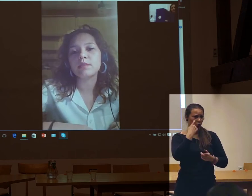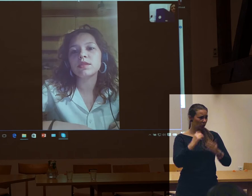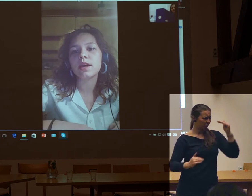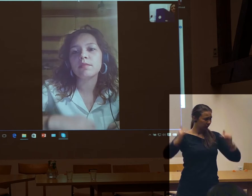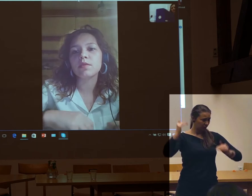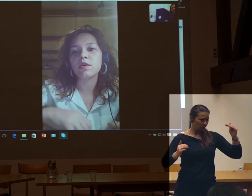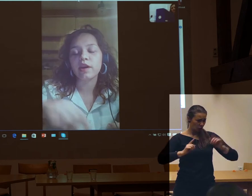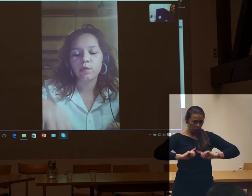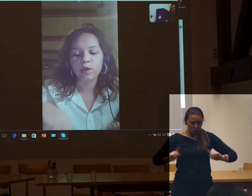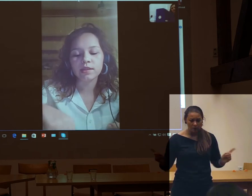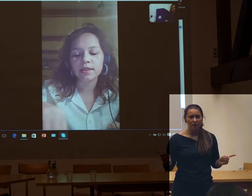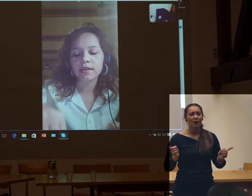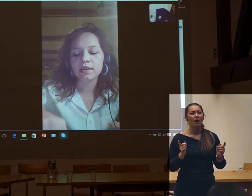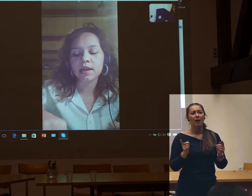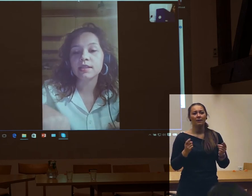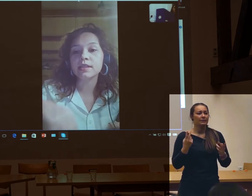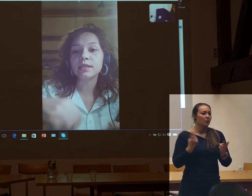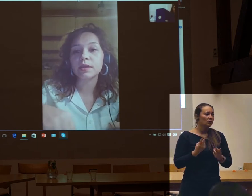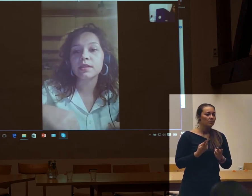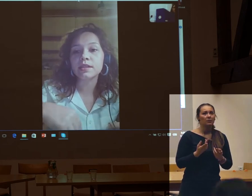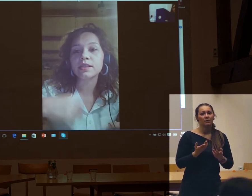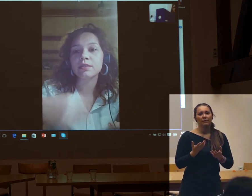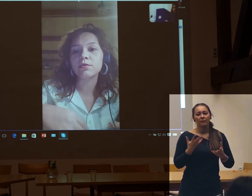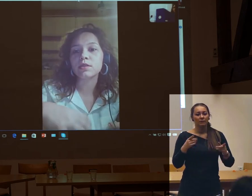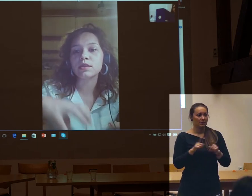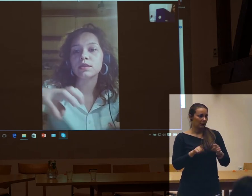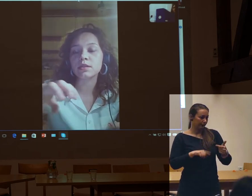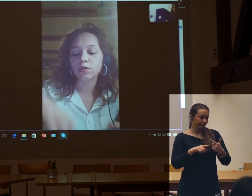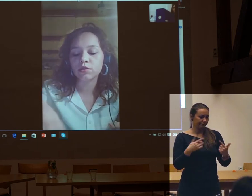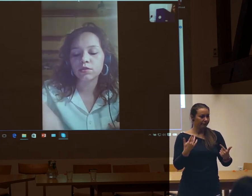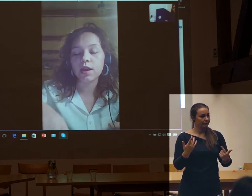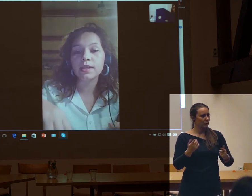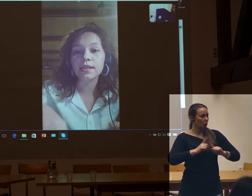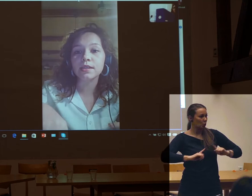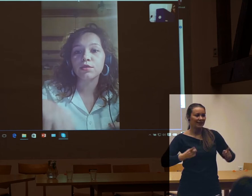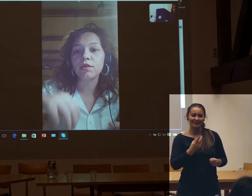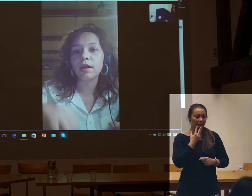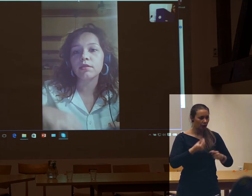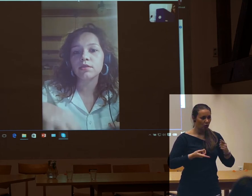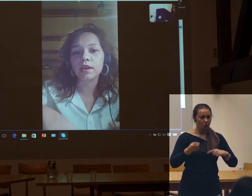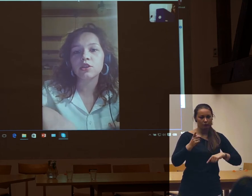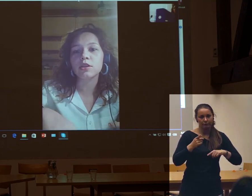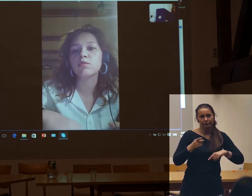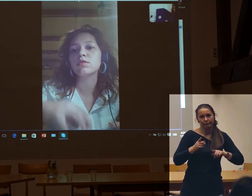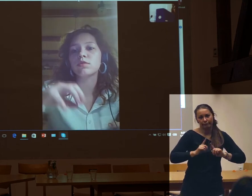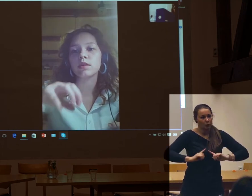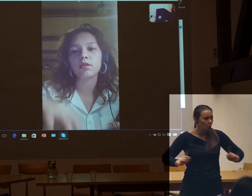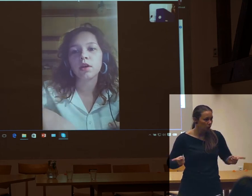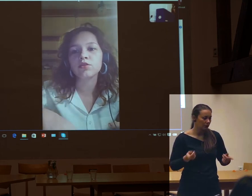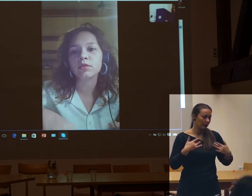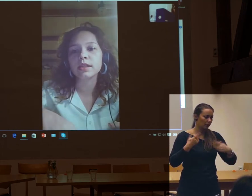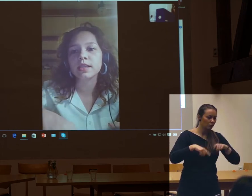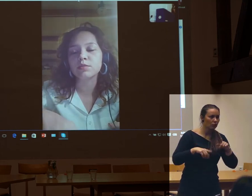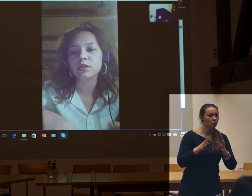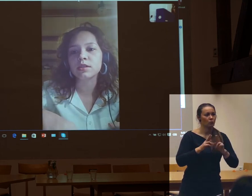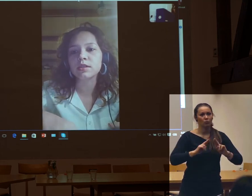the same time, we're understanding that disability is influencing on to the access to the higher education, to the